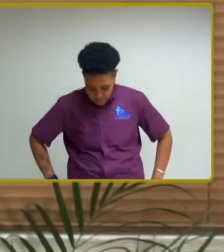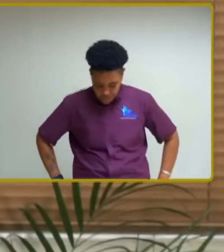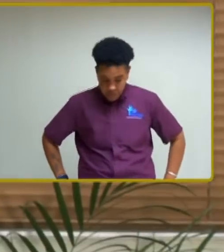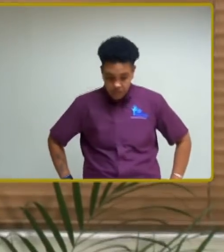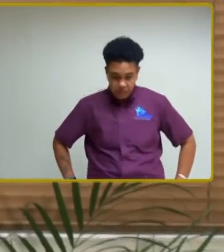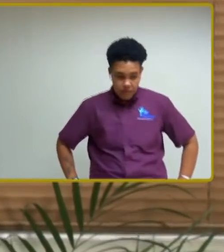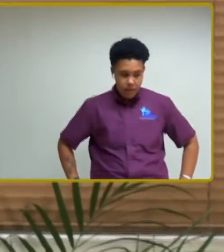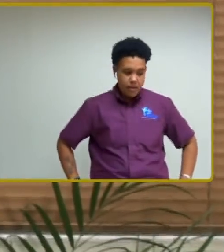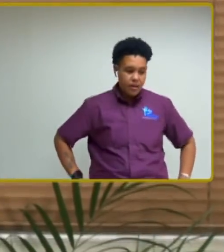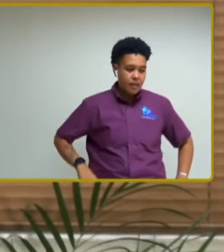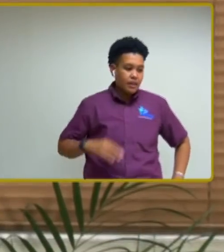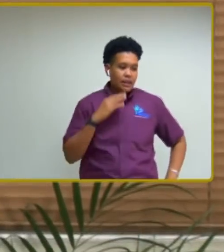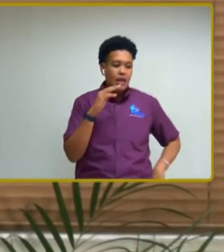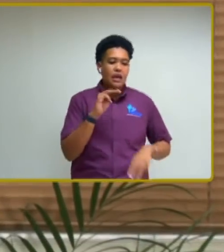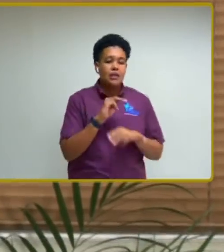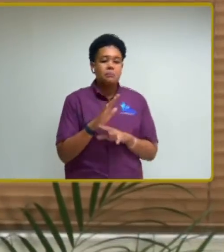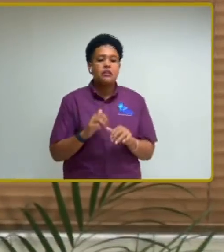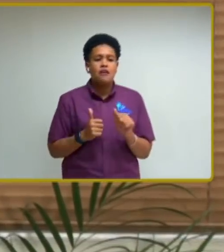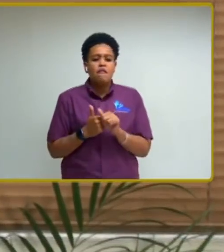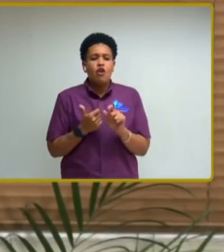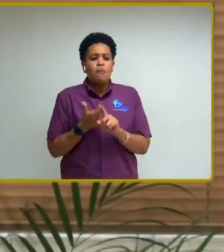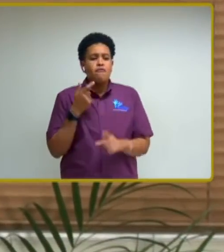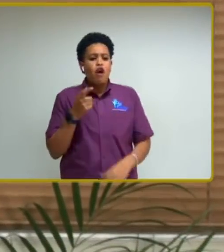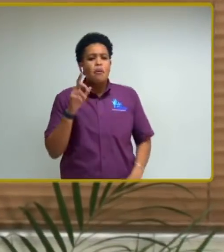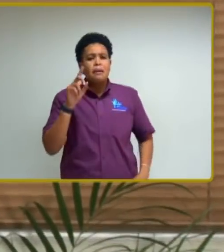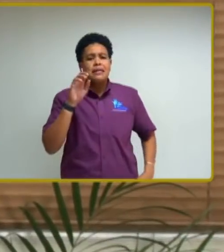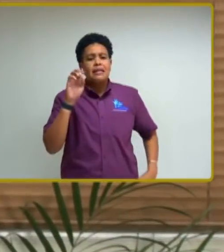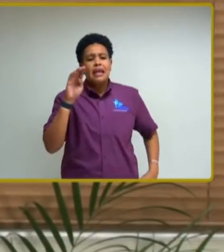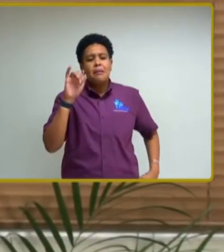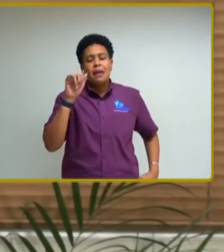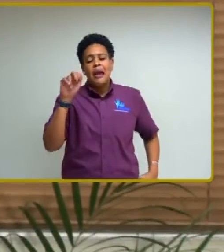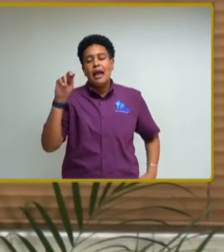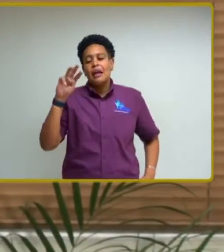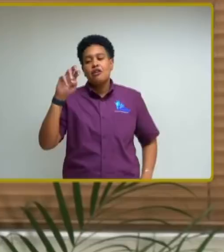Thank you very much, Minister. There's a follow-up from Debian, right?